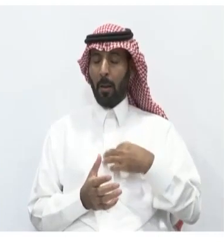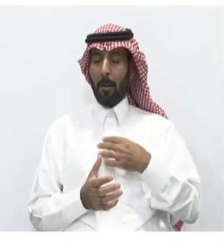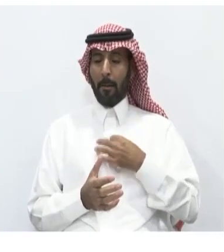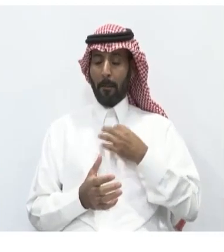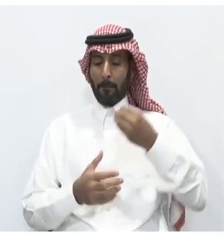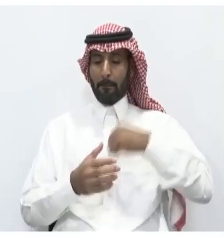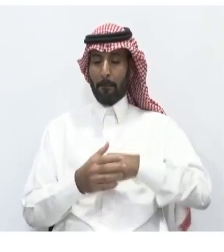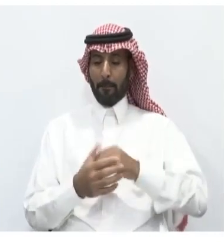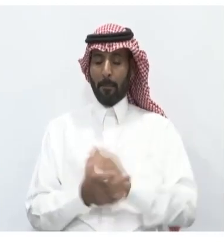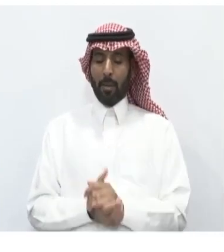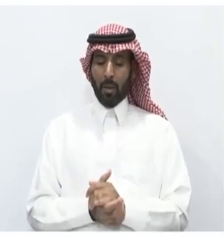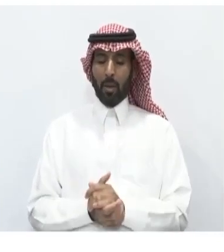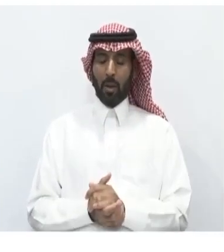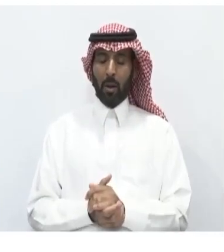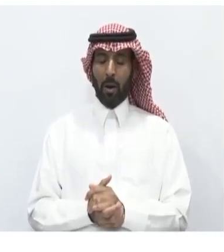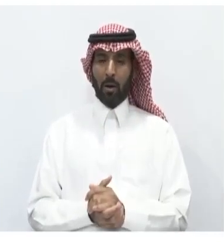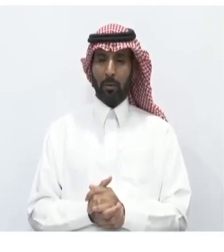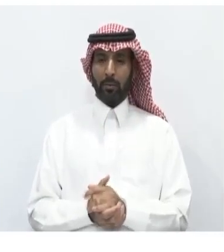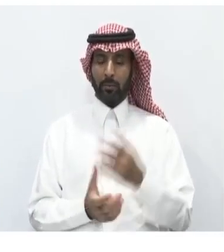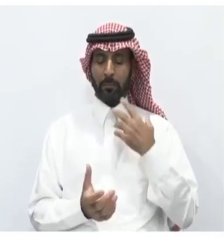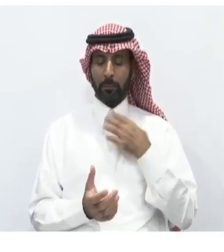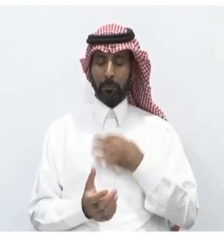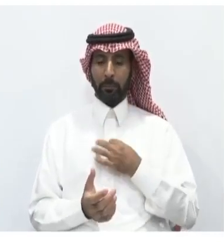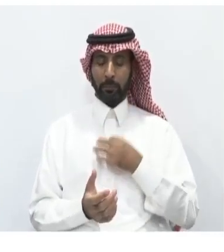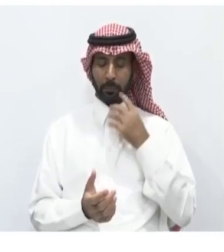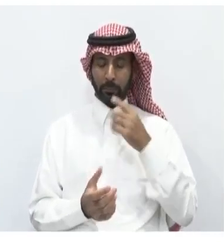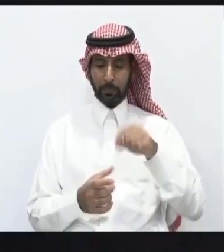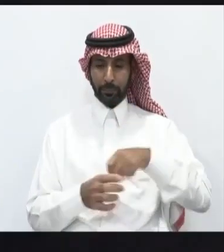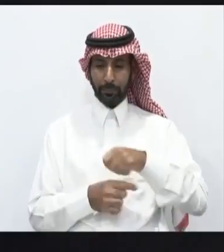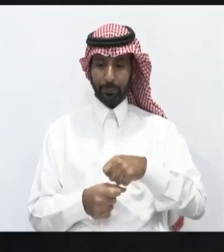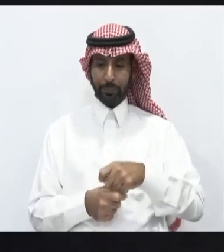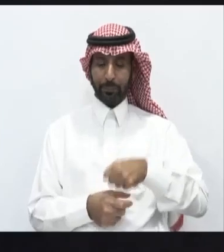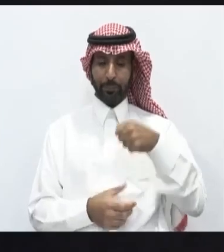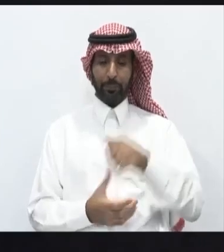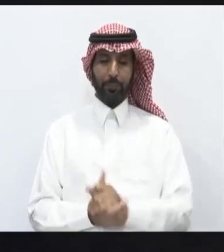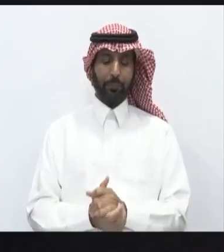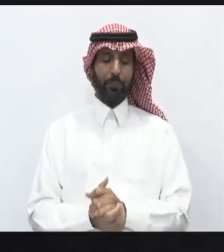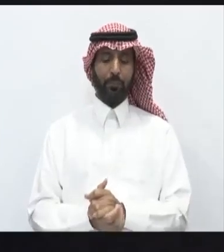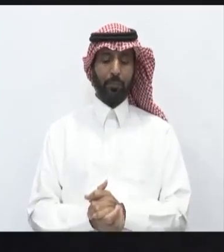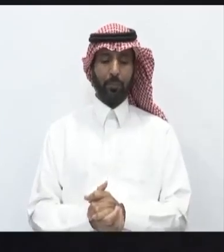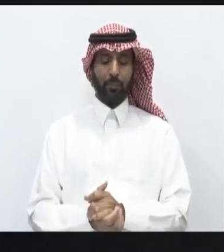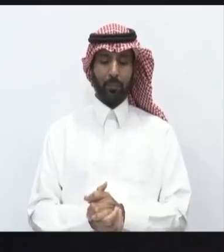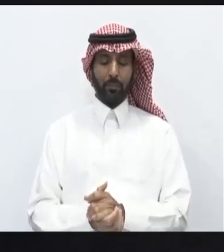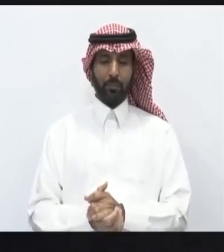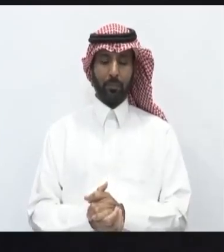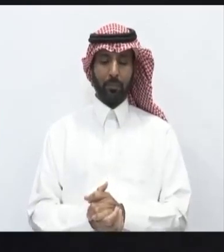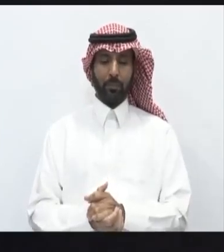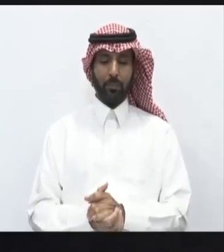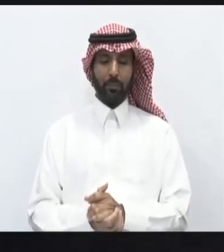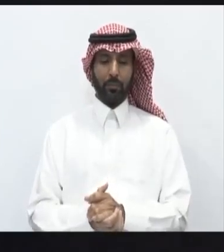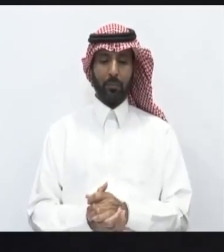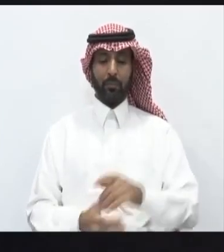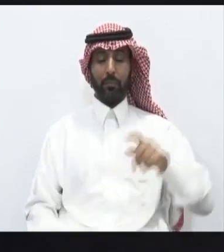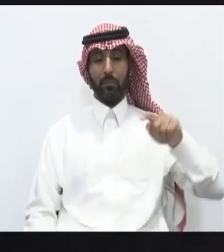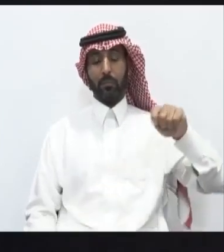for dirty laundry. So we have here trash bag, trash bag. You put the stress on the first part.